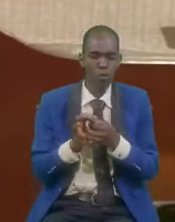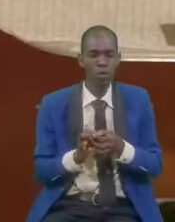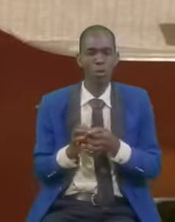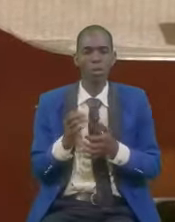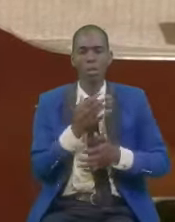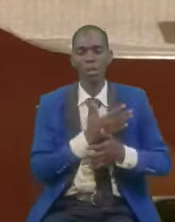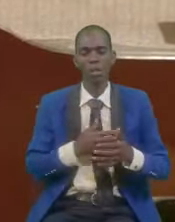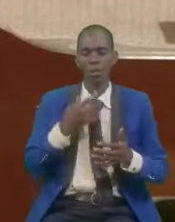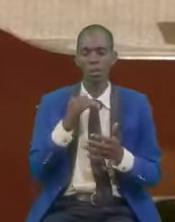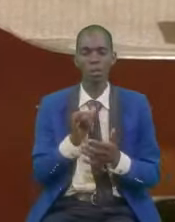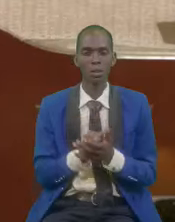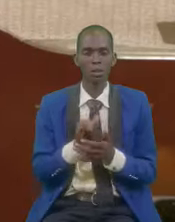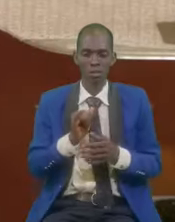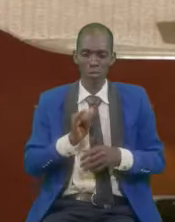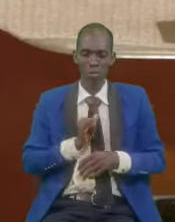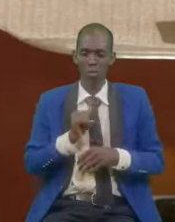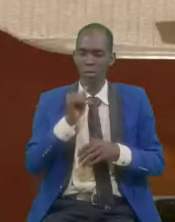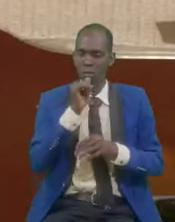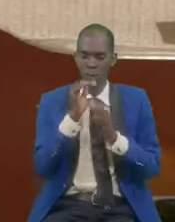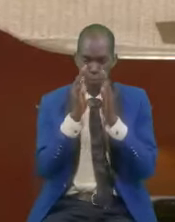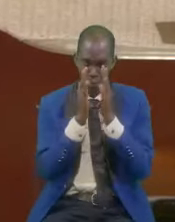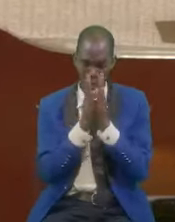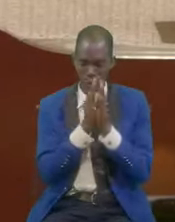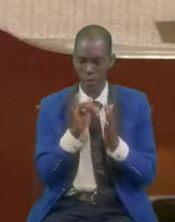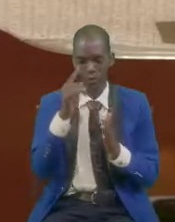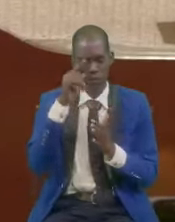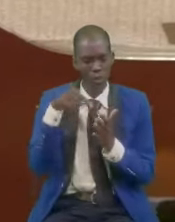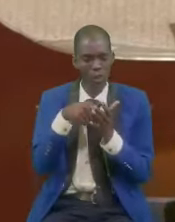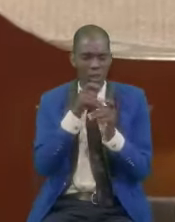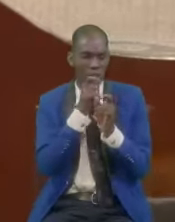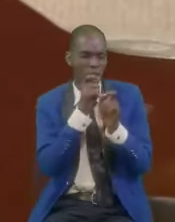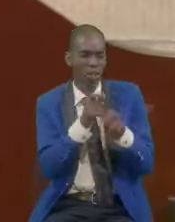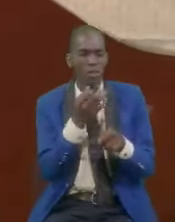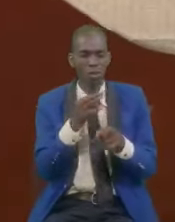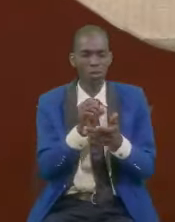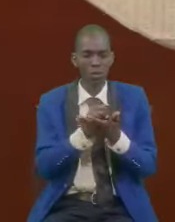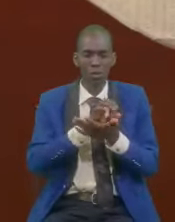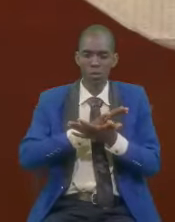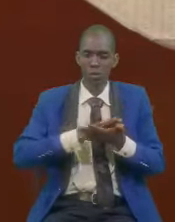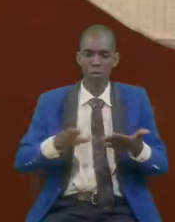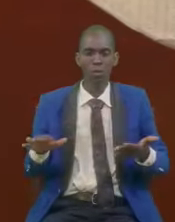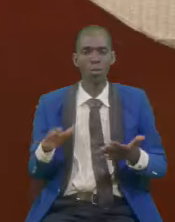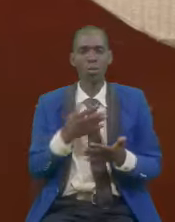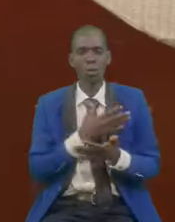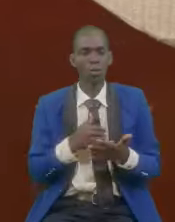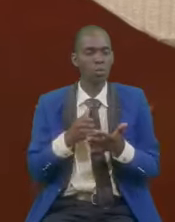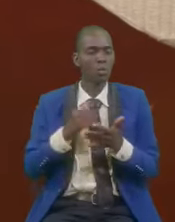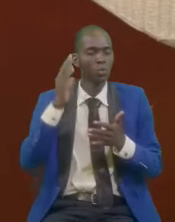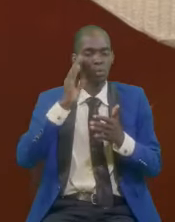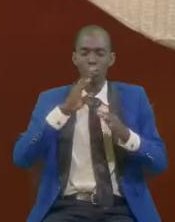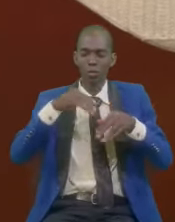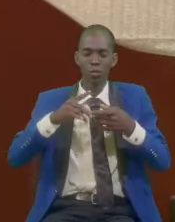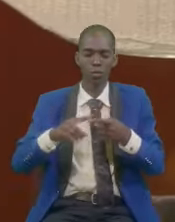praying for this gift of sanctification to be given unto them, that they